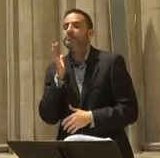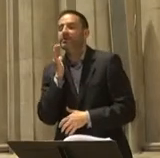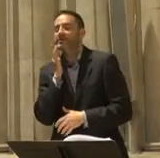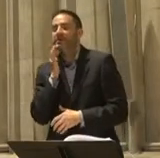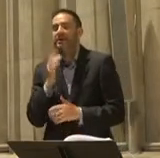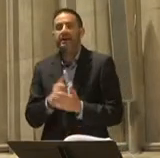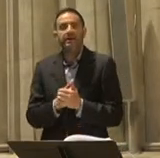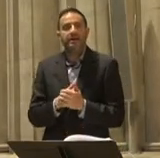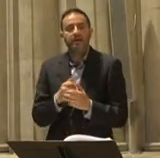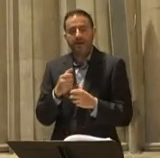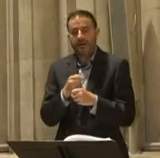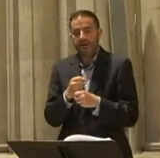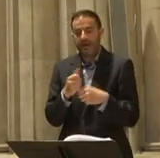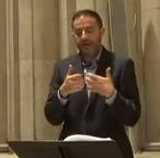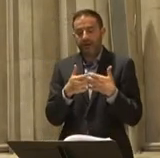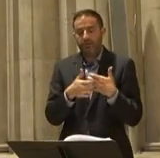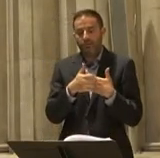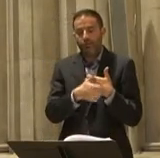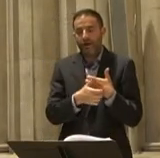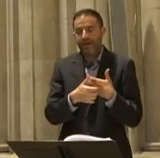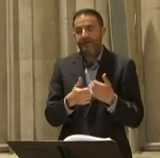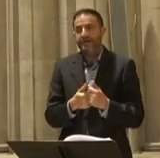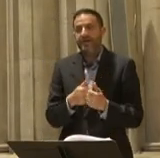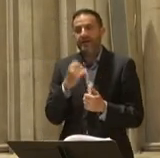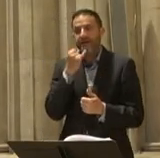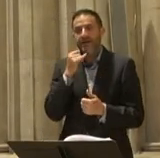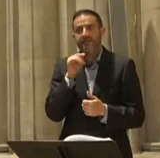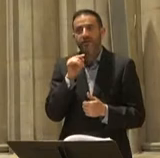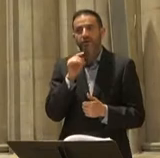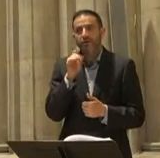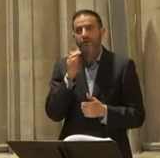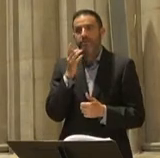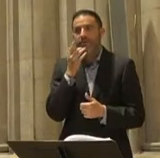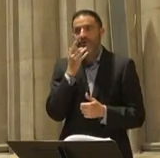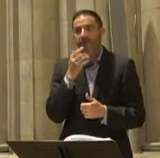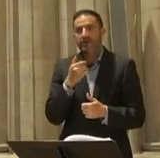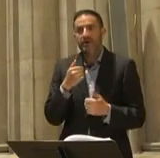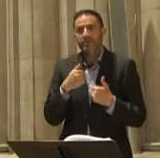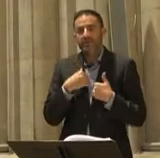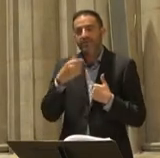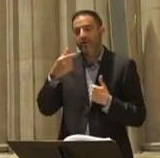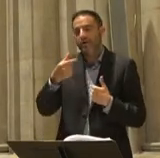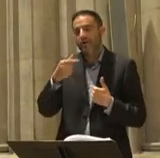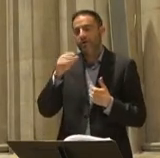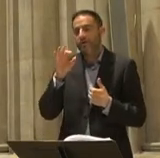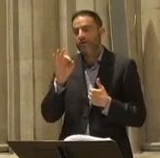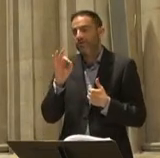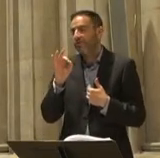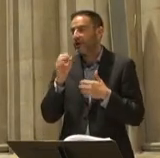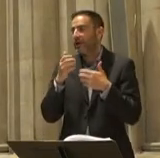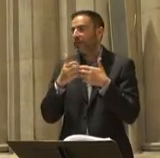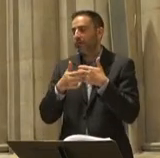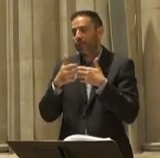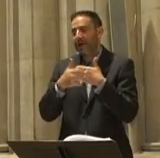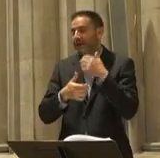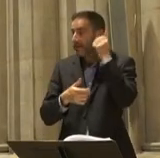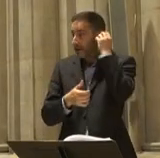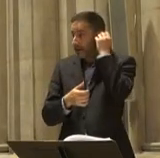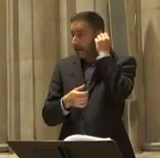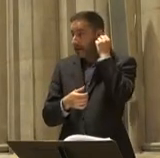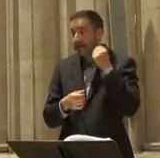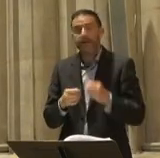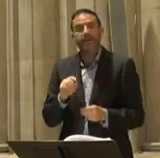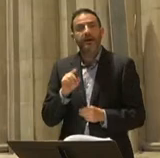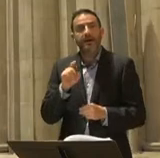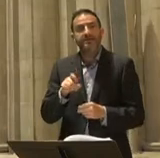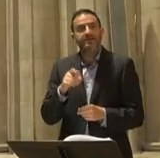may just take bread alone, if that is your preference. We also have gluten-free bread if you need it, so just